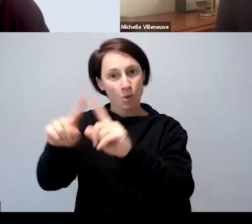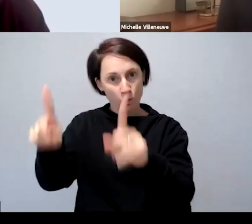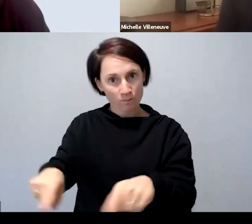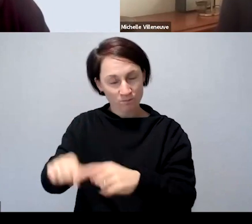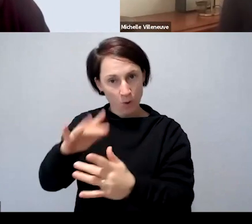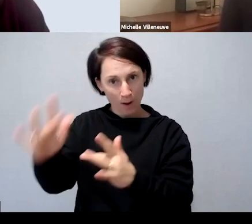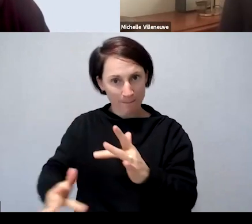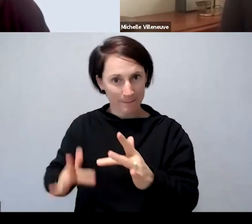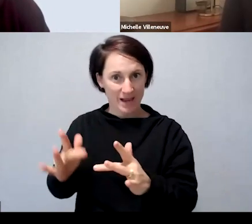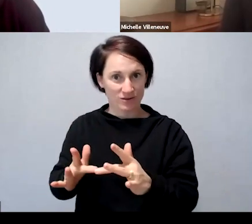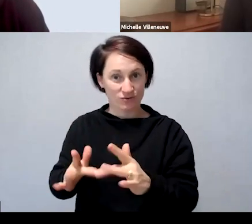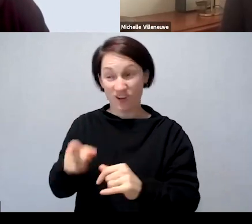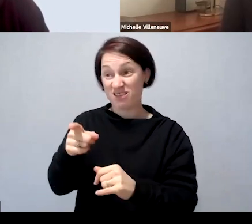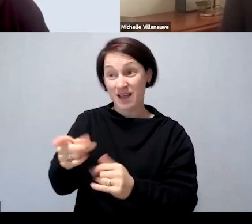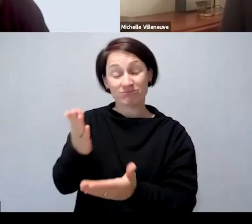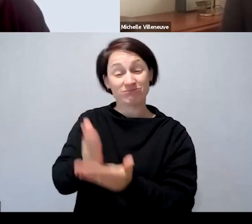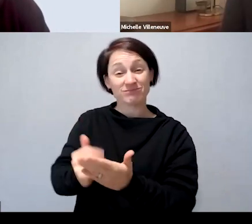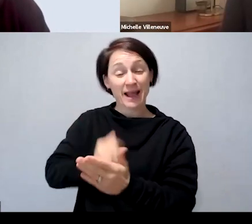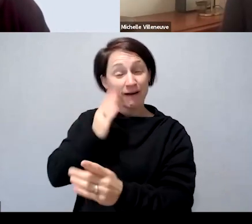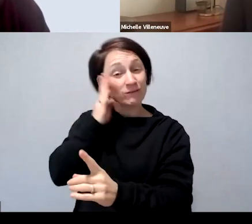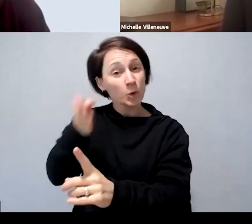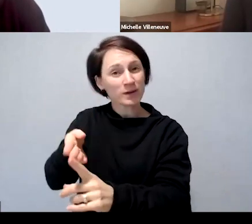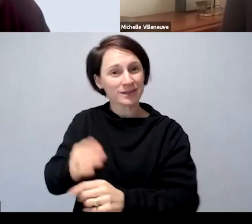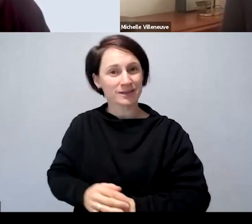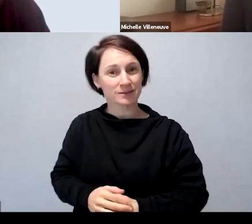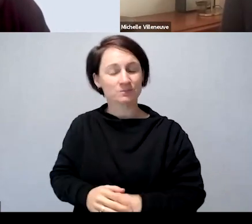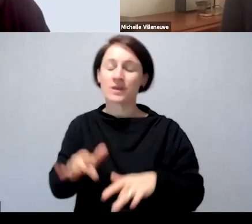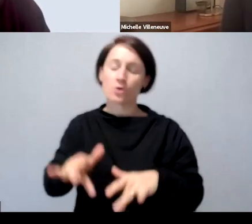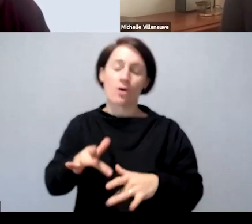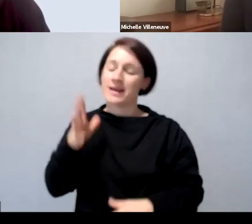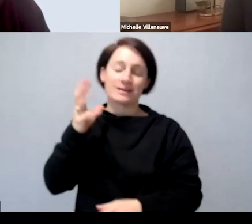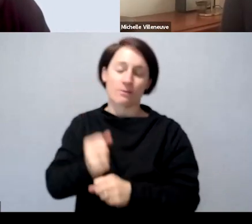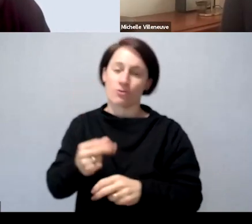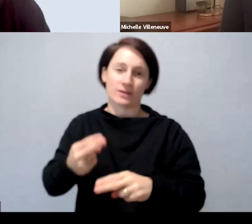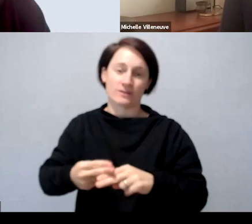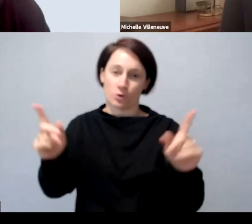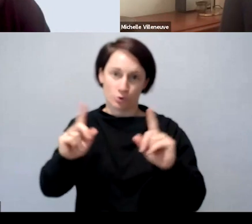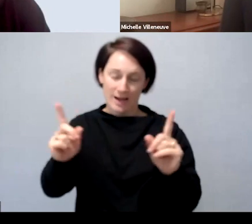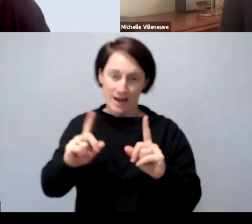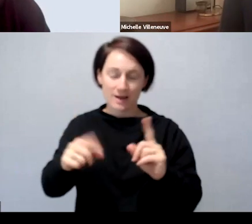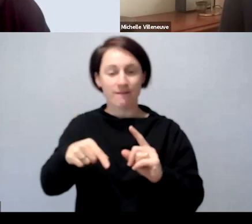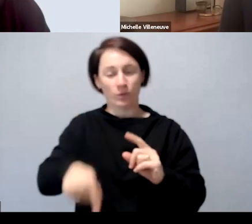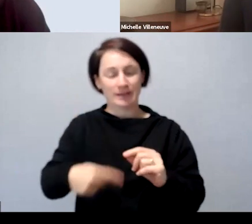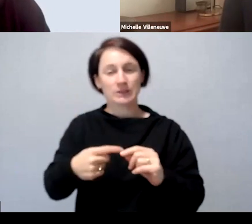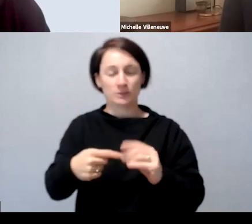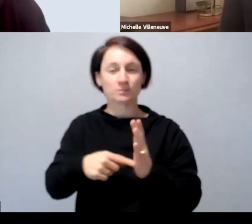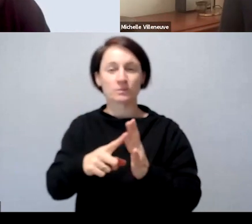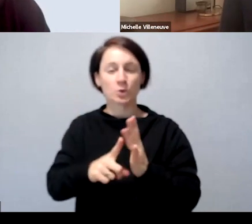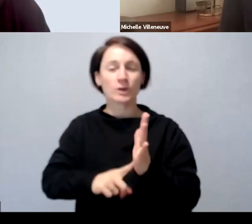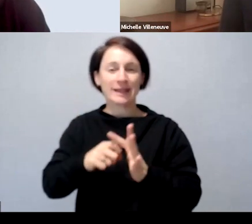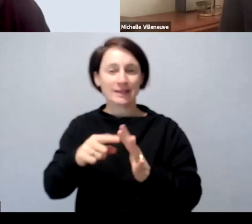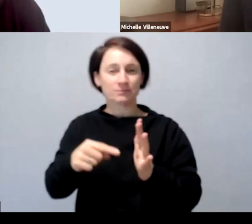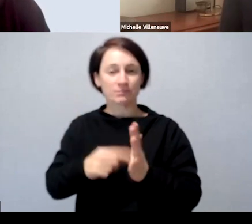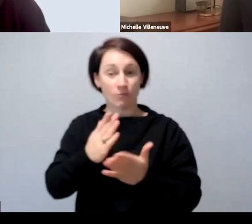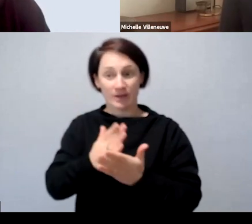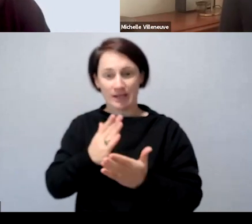focus moving forward. I haven't summarized it for this framework and toolkit, but an important part of our work has been working